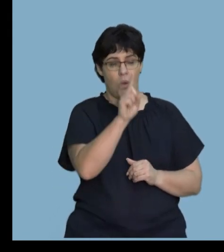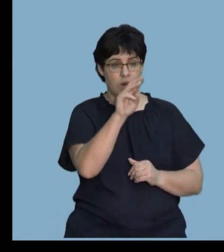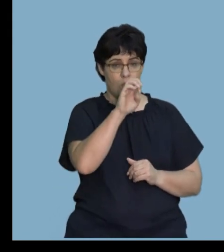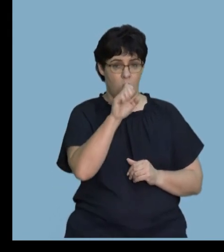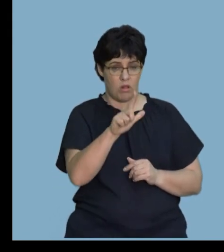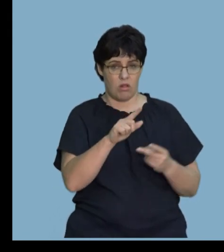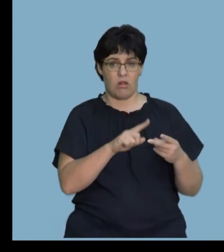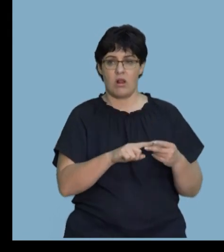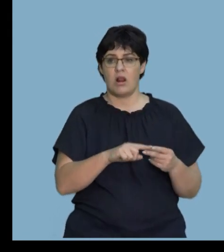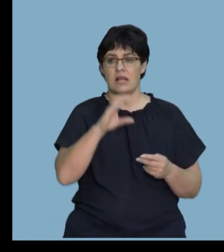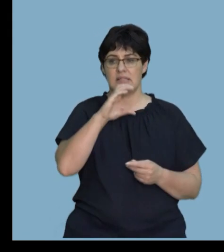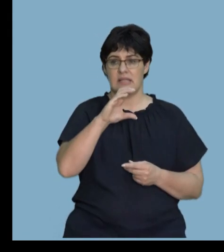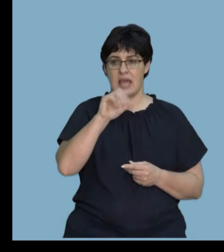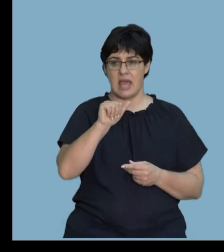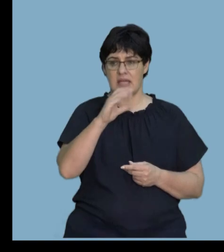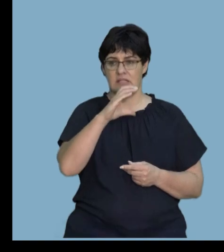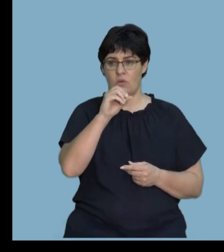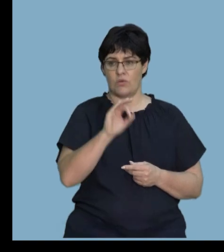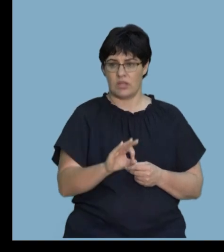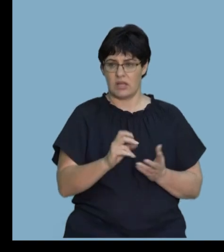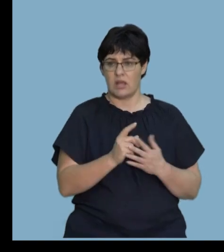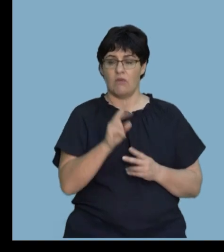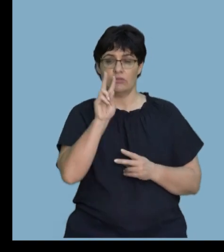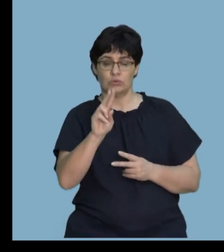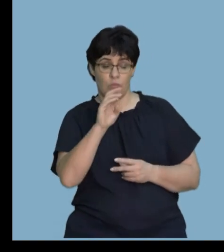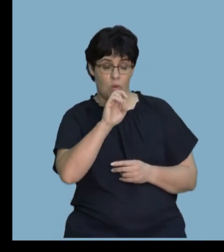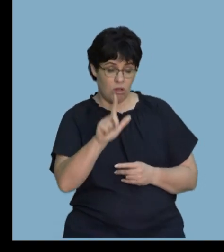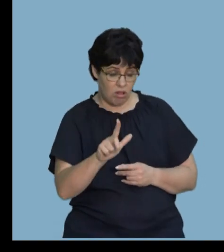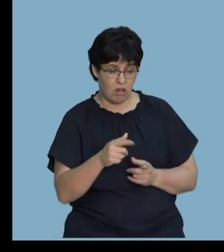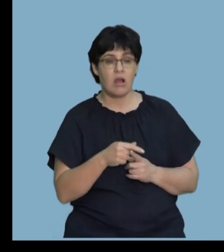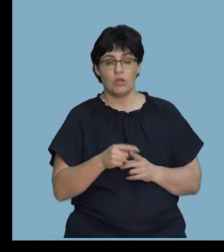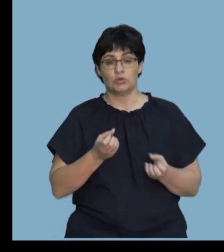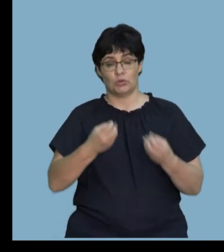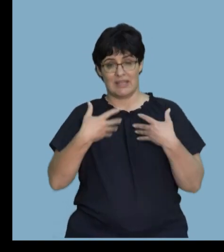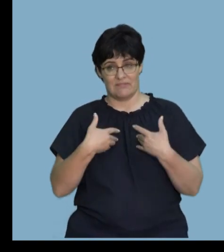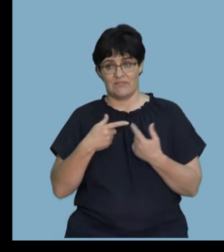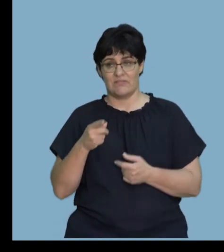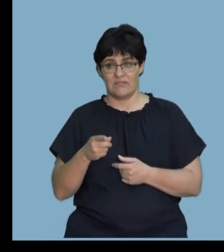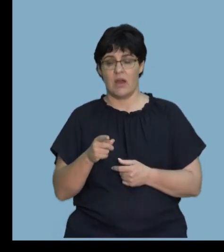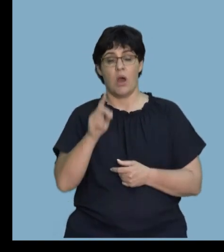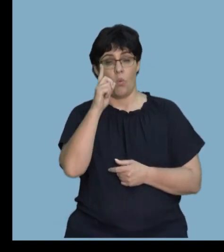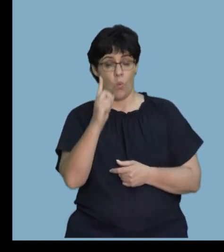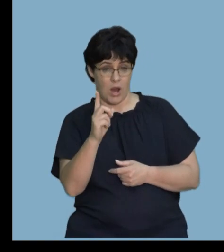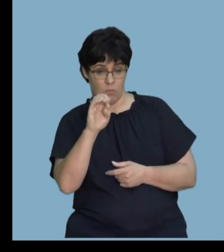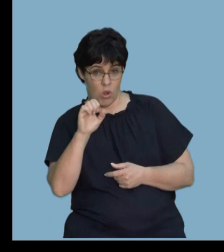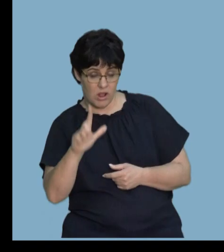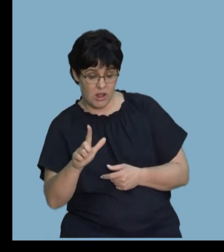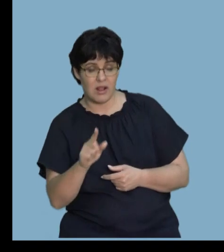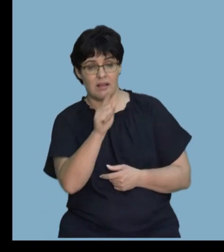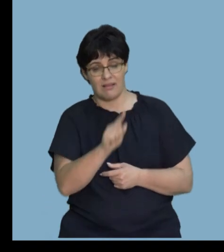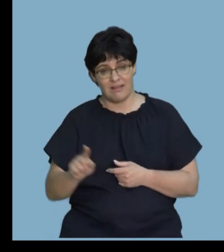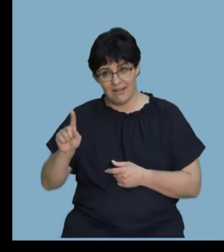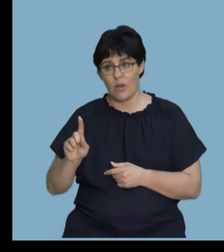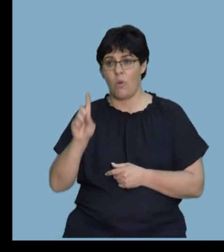of calcium carbonate reacts with 2 moles of the acid to give us a mole of calcium chloride,